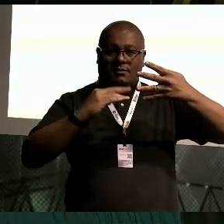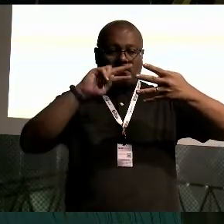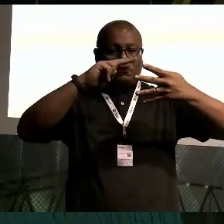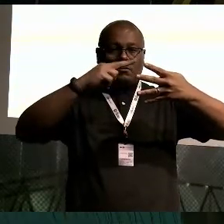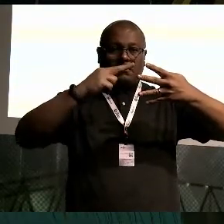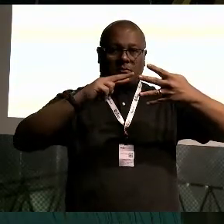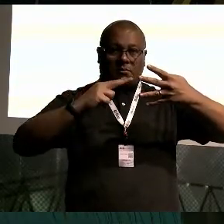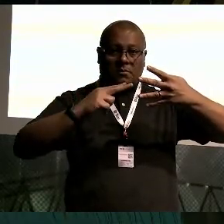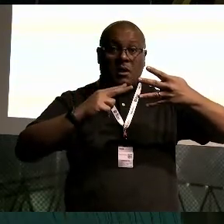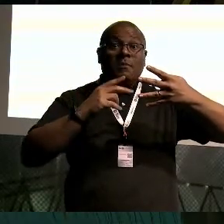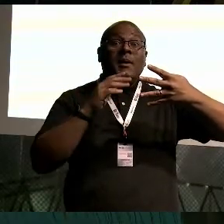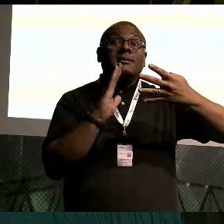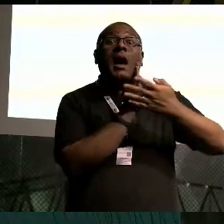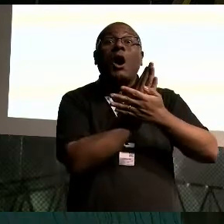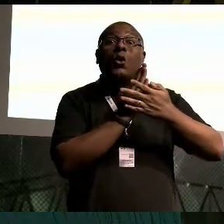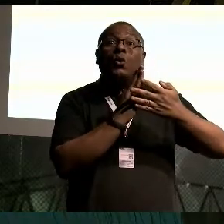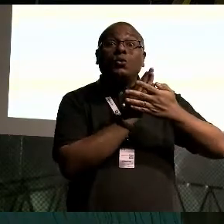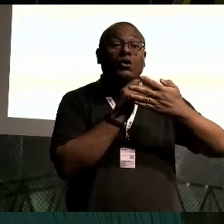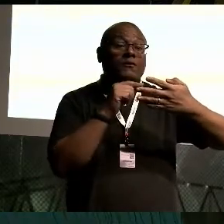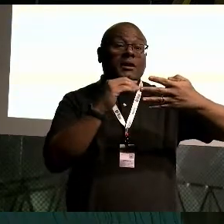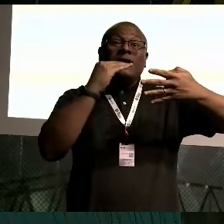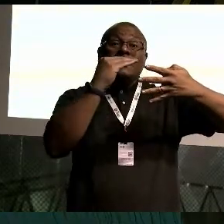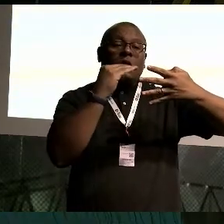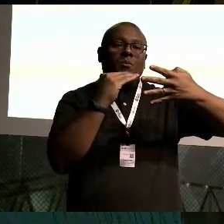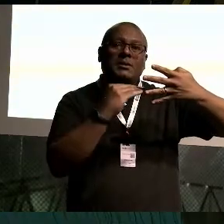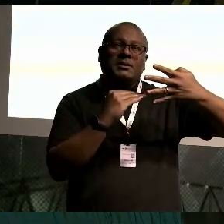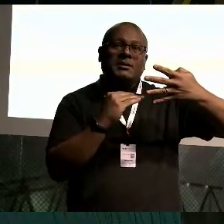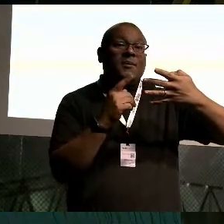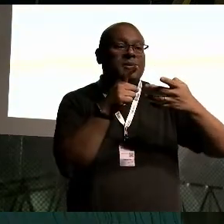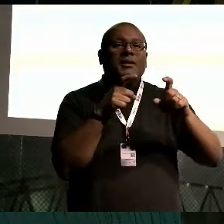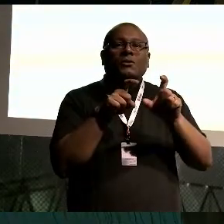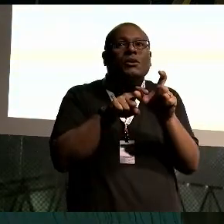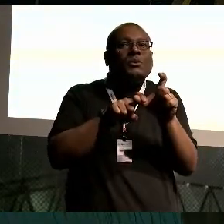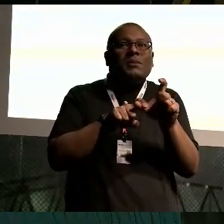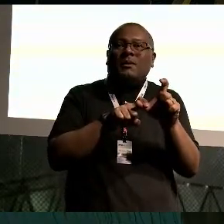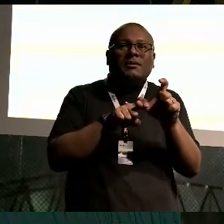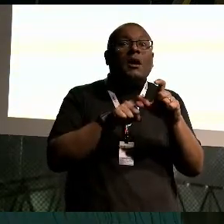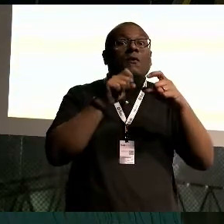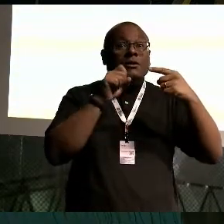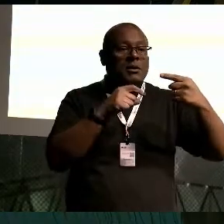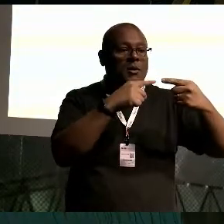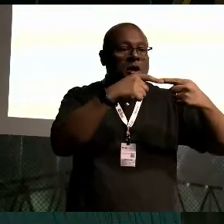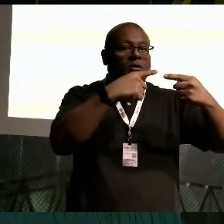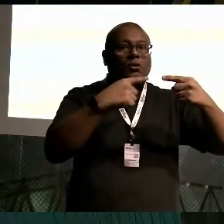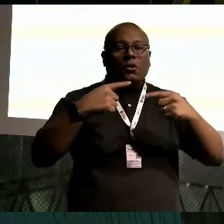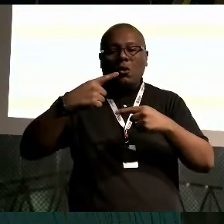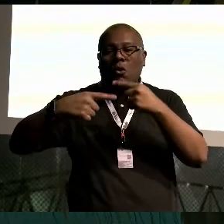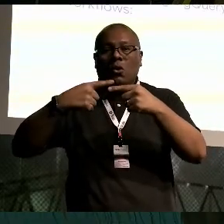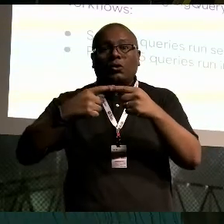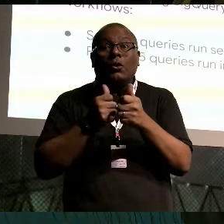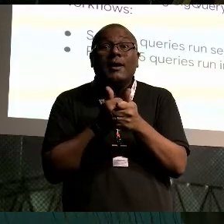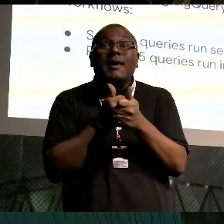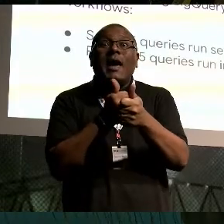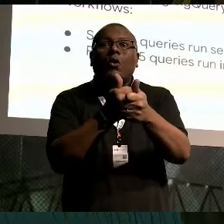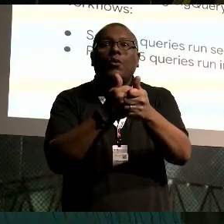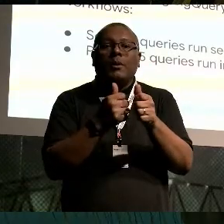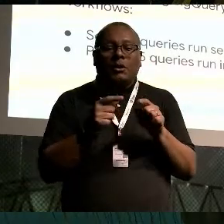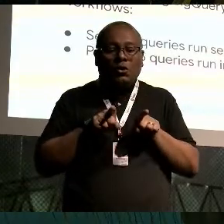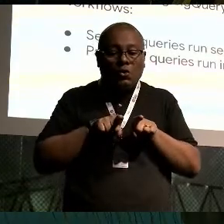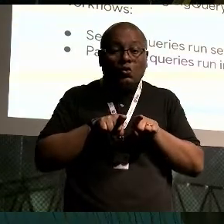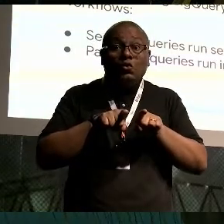can parallelize these steps. If these steps, they don't depend on each other, you can run them in parallel. And there's an example.